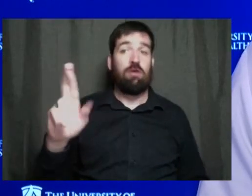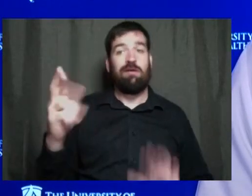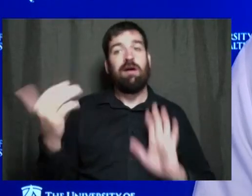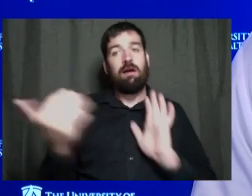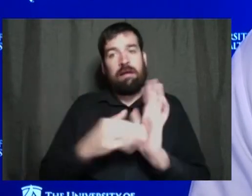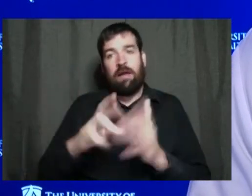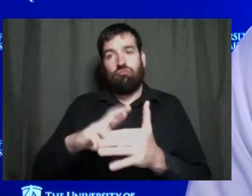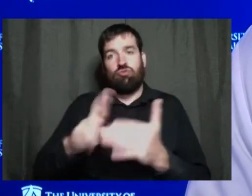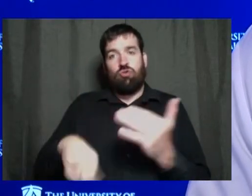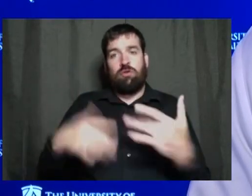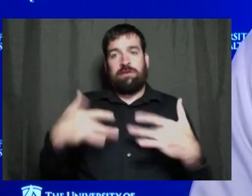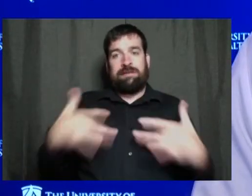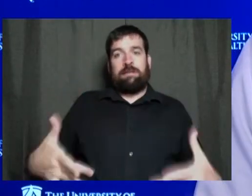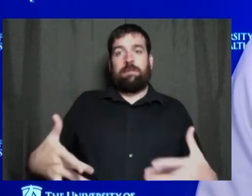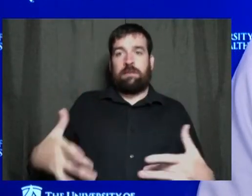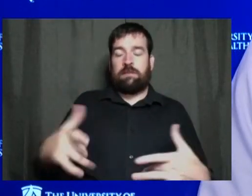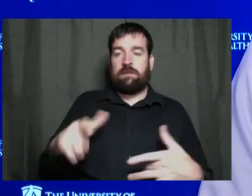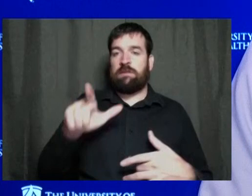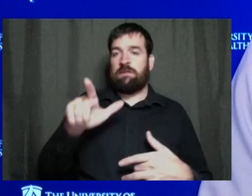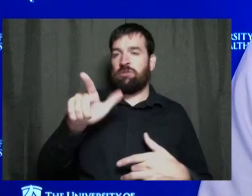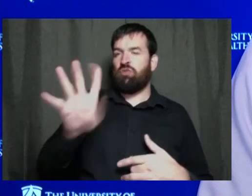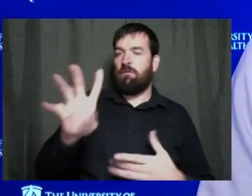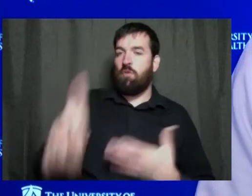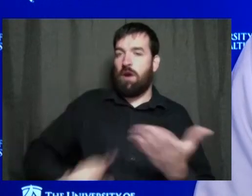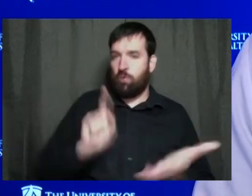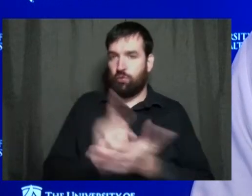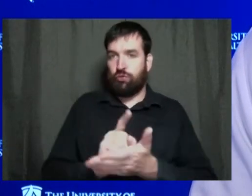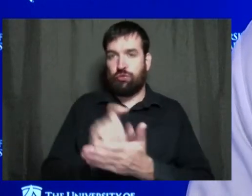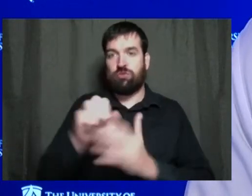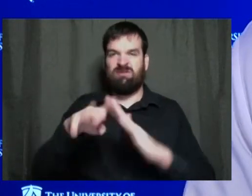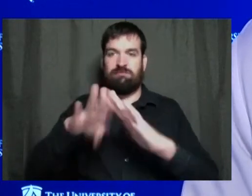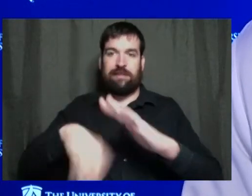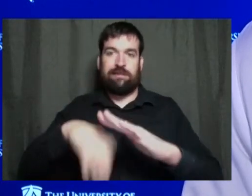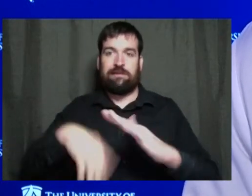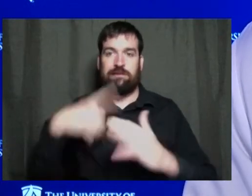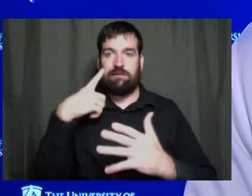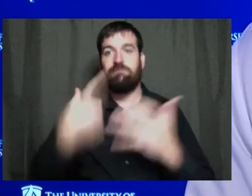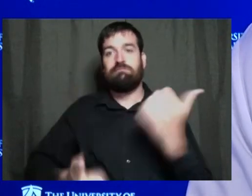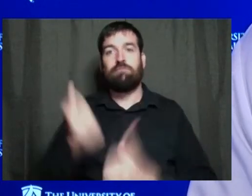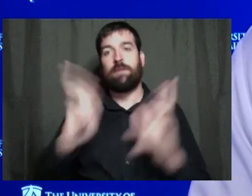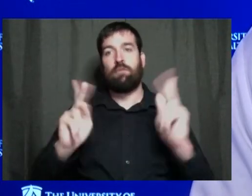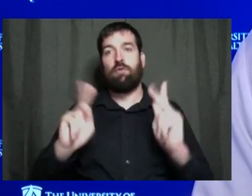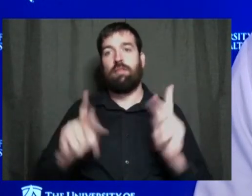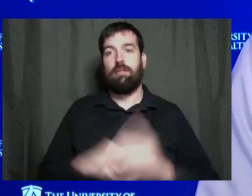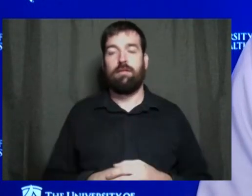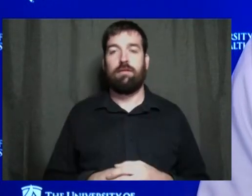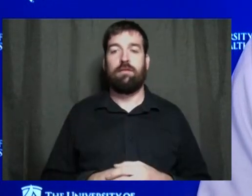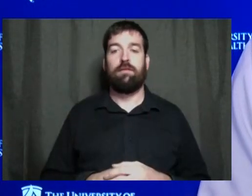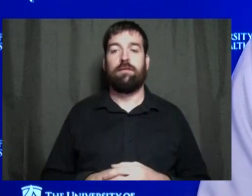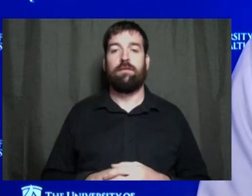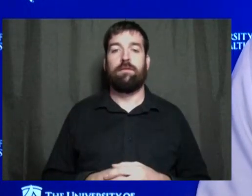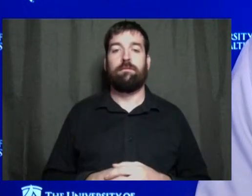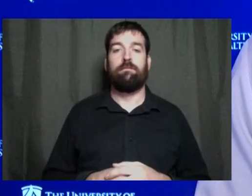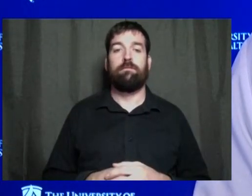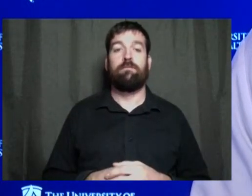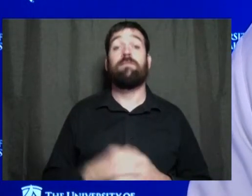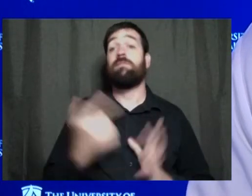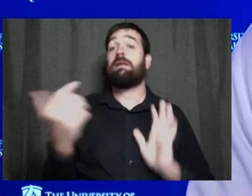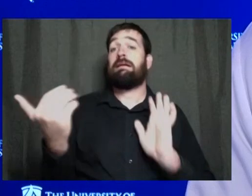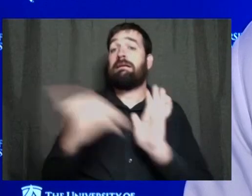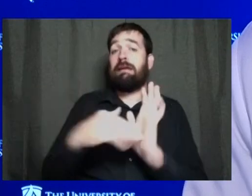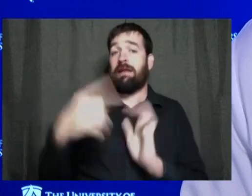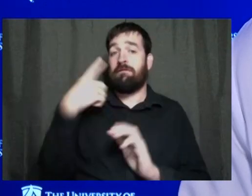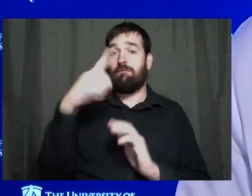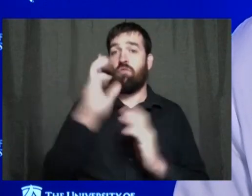back to you in 24 hours or less for most people. But I think for, again, the take-home tests,